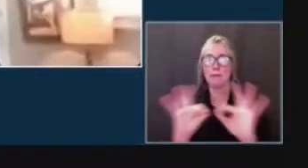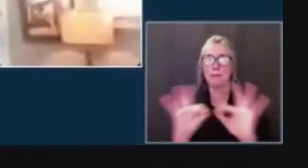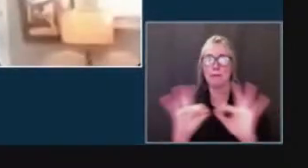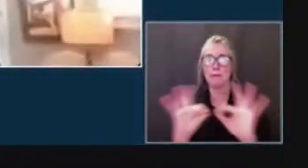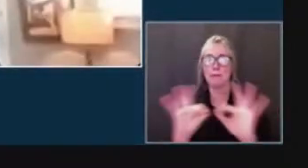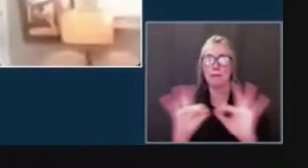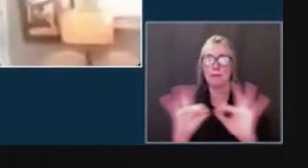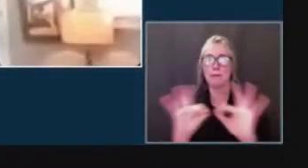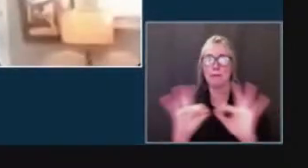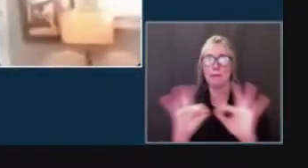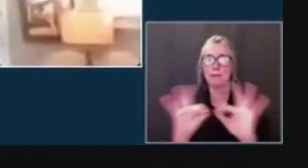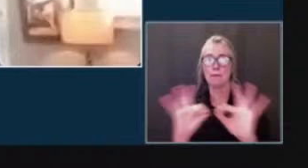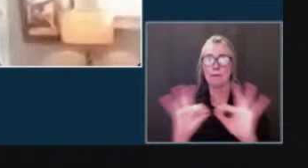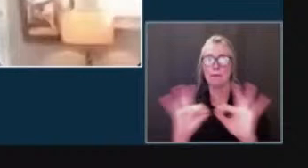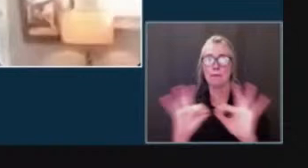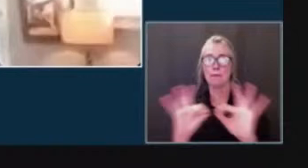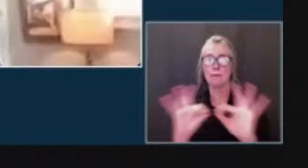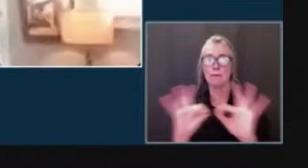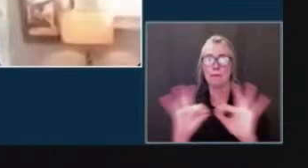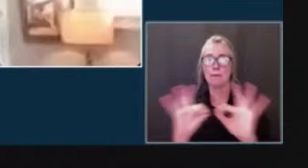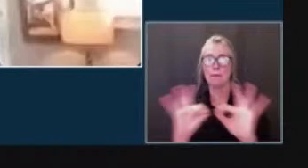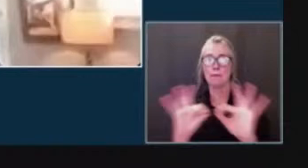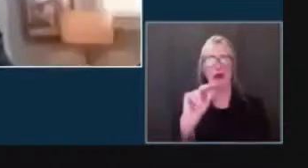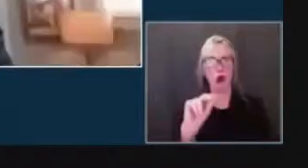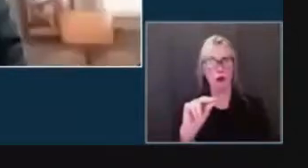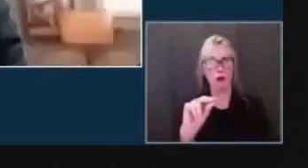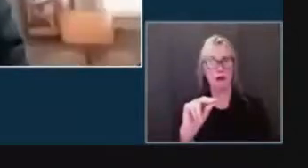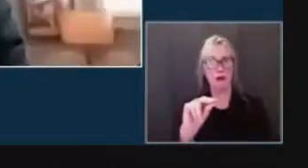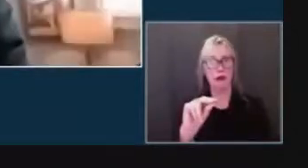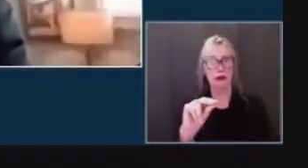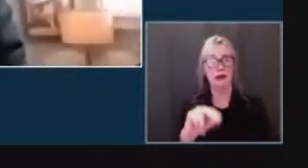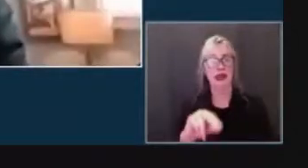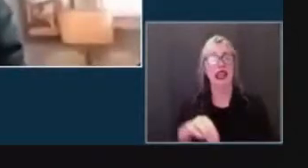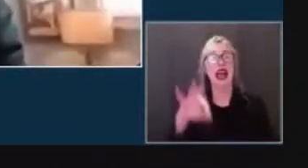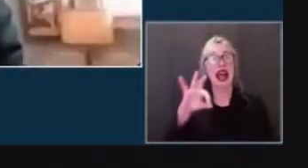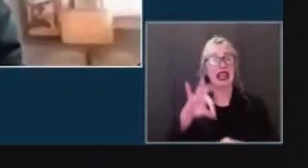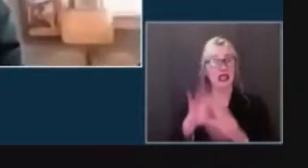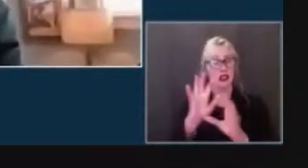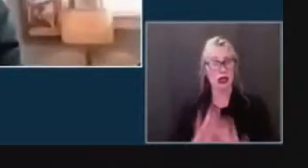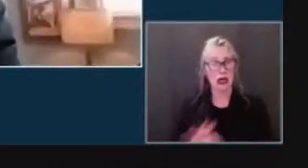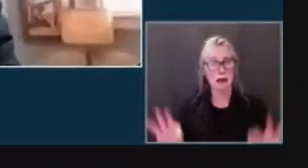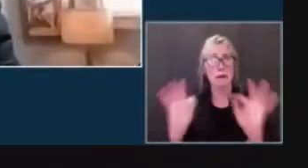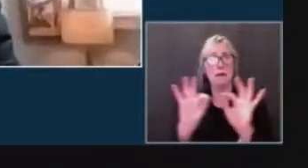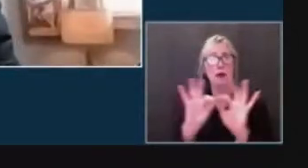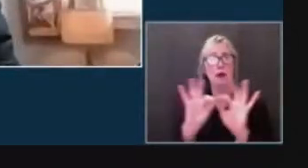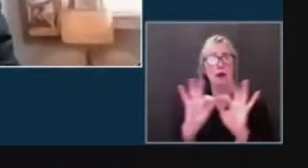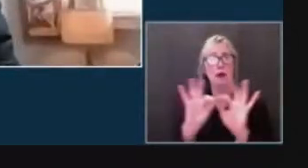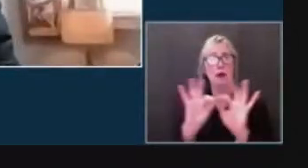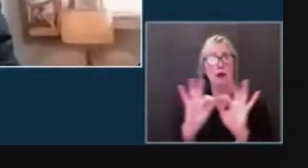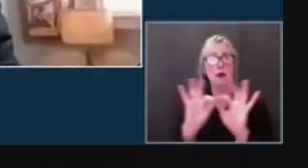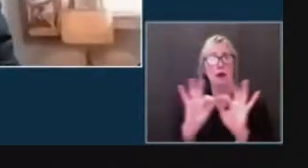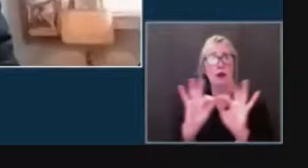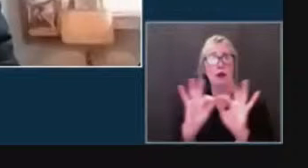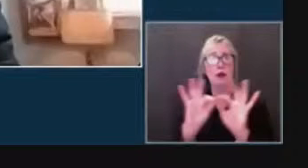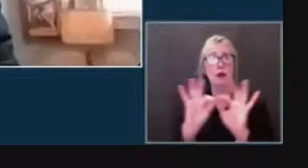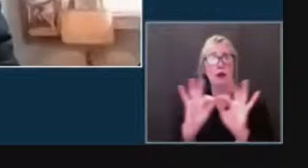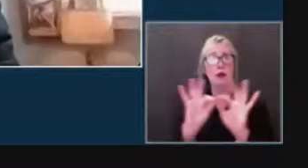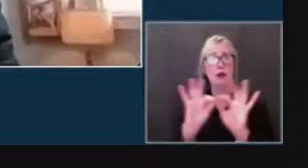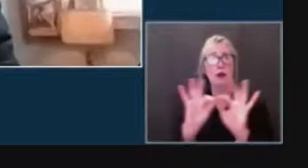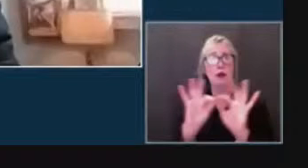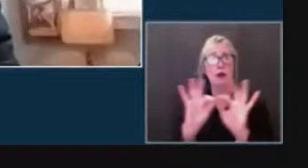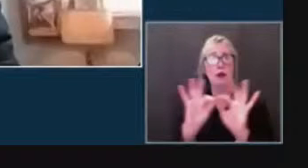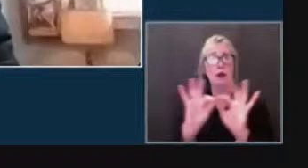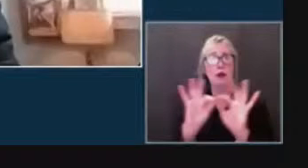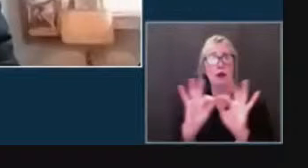granted. Every election is about African Americans, so many of whom have not seen justice